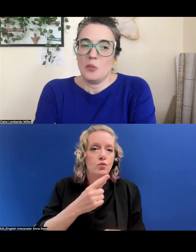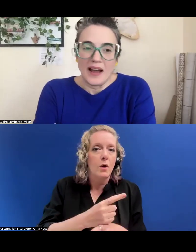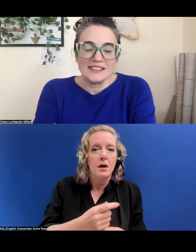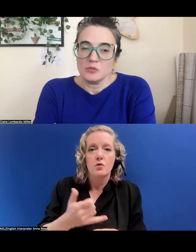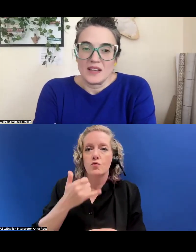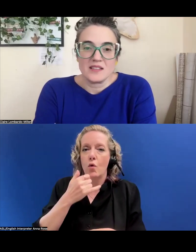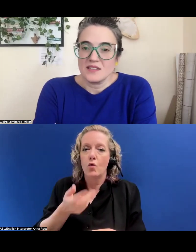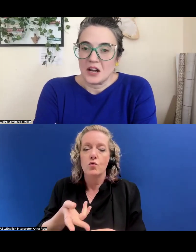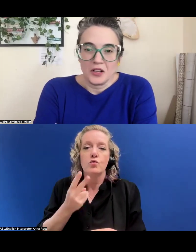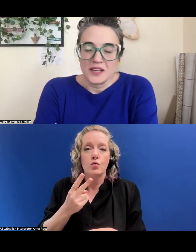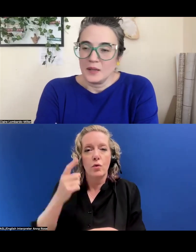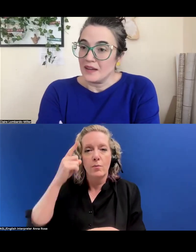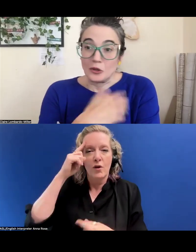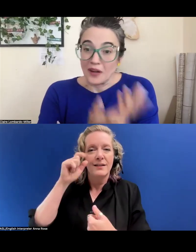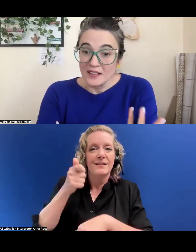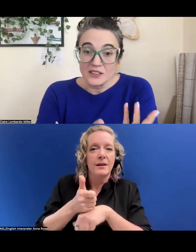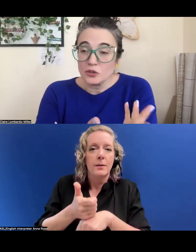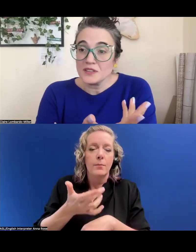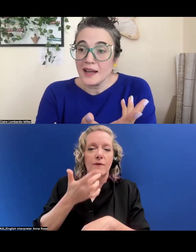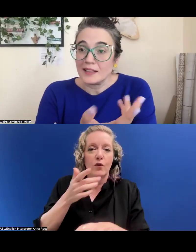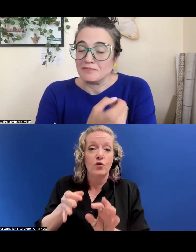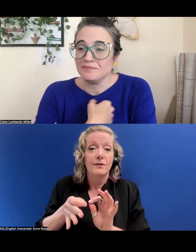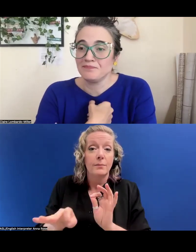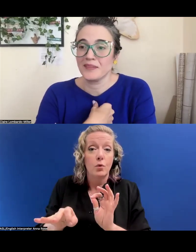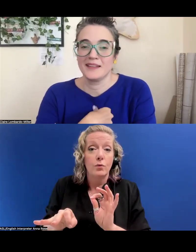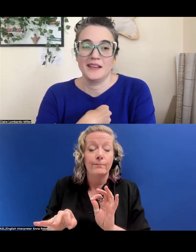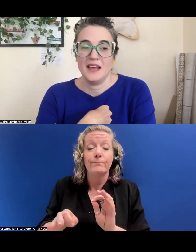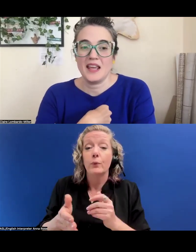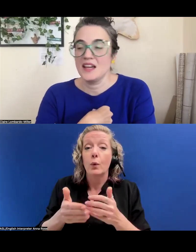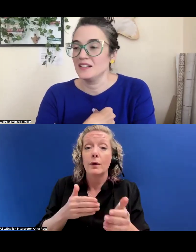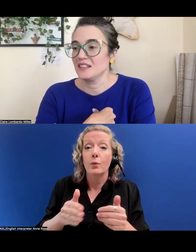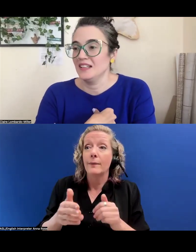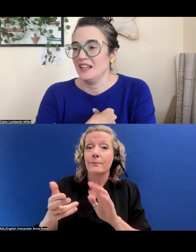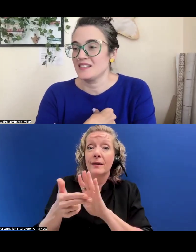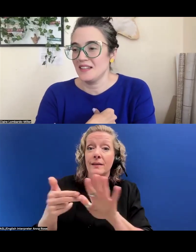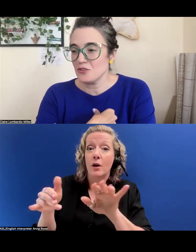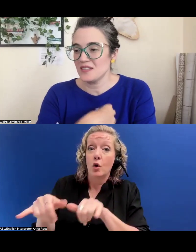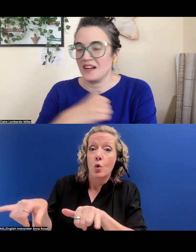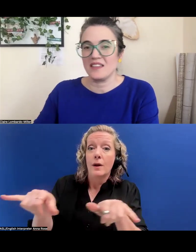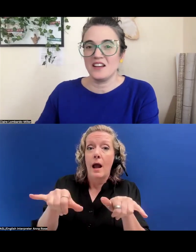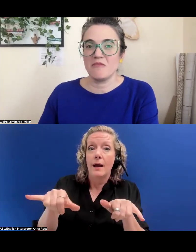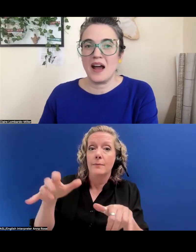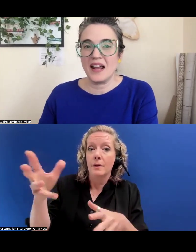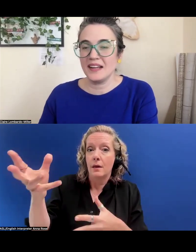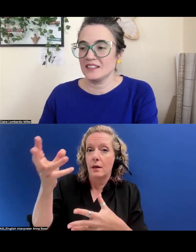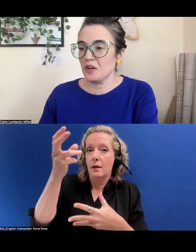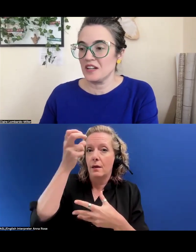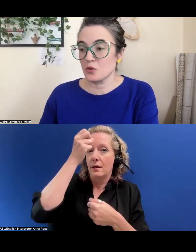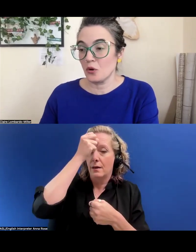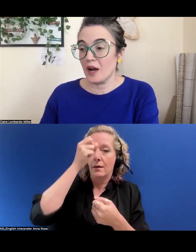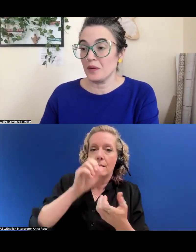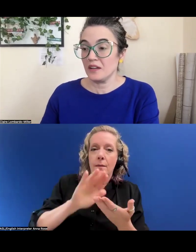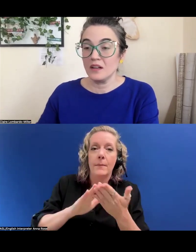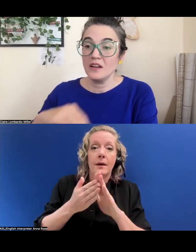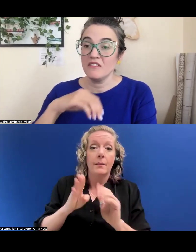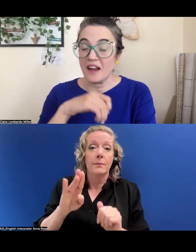So bias is based on stereotypes that ingrain in us over time. And it's interesting. I think of my experience